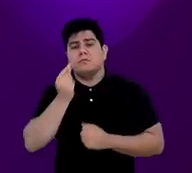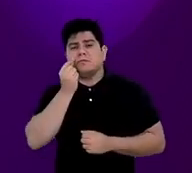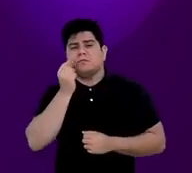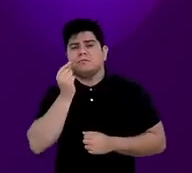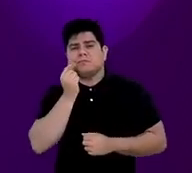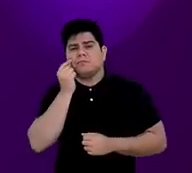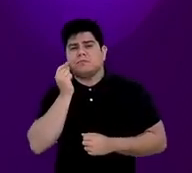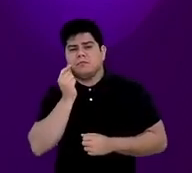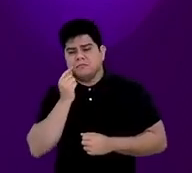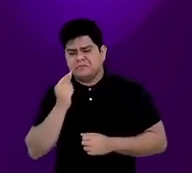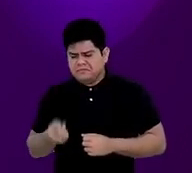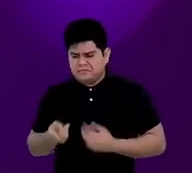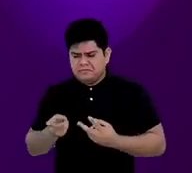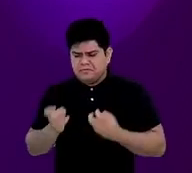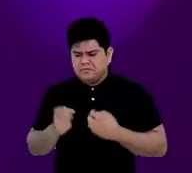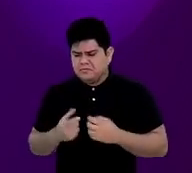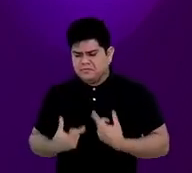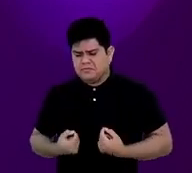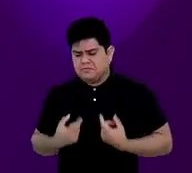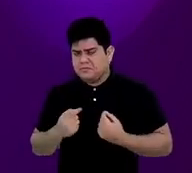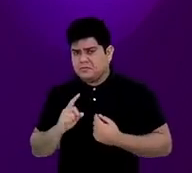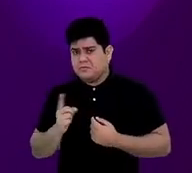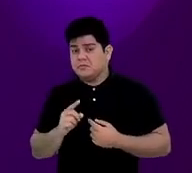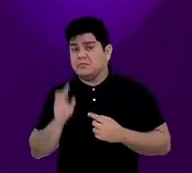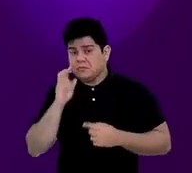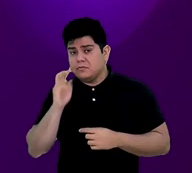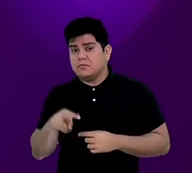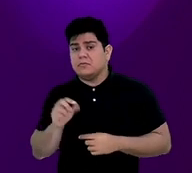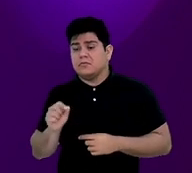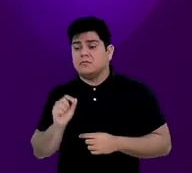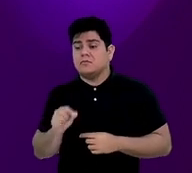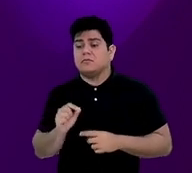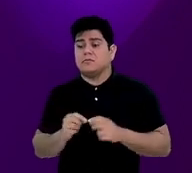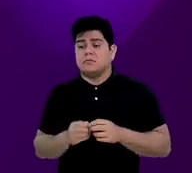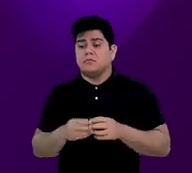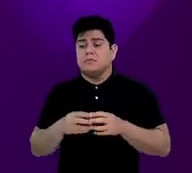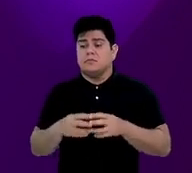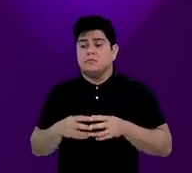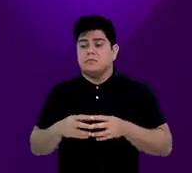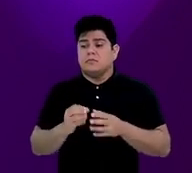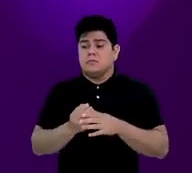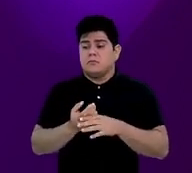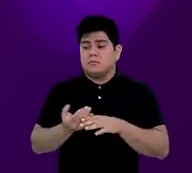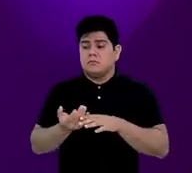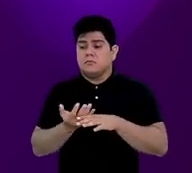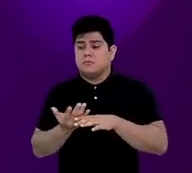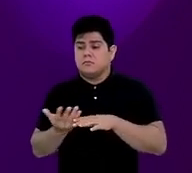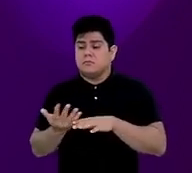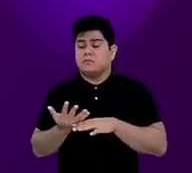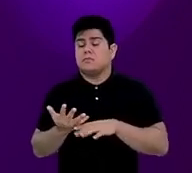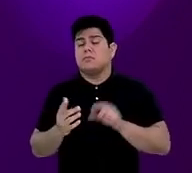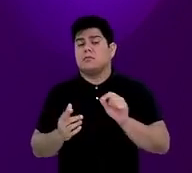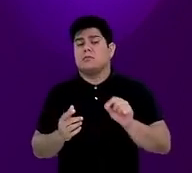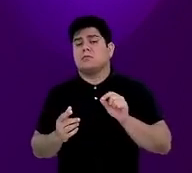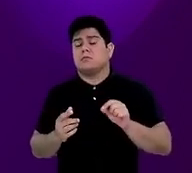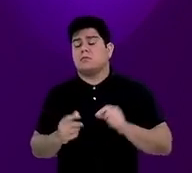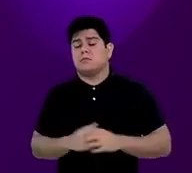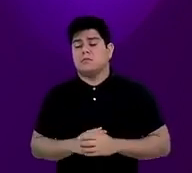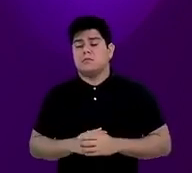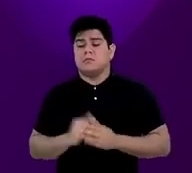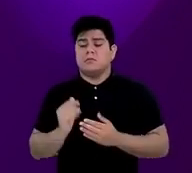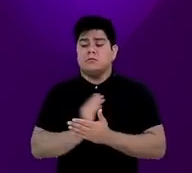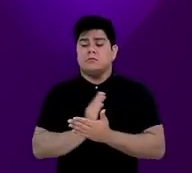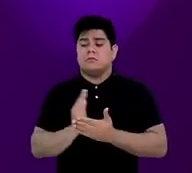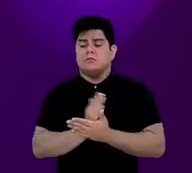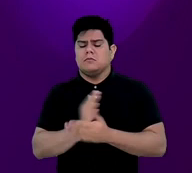no cancer. So this triggered a lot of interest in what was called low-level laser